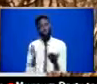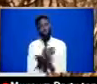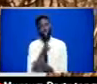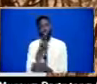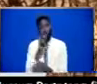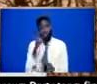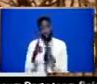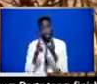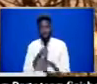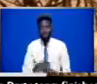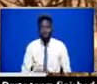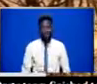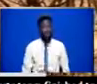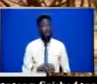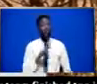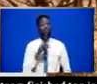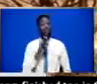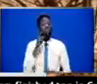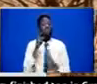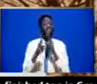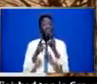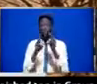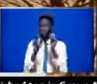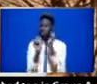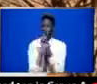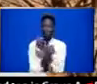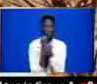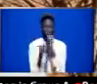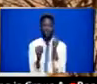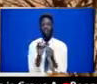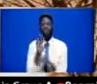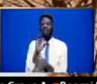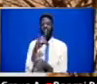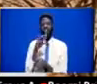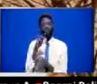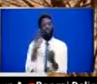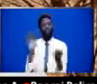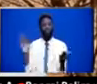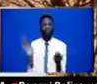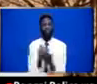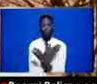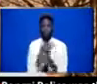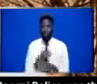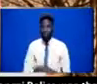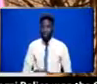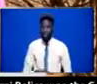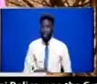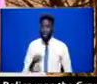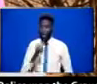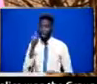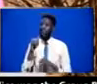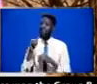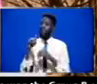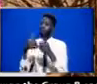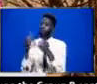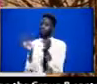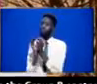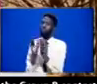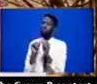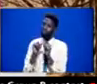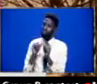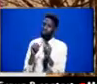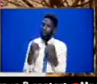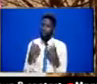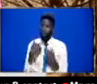2022 is not attainable to end FGM in all the communities that are occurring, because most of